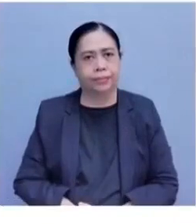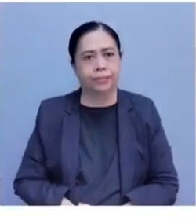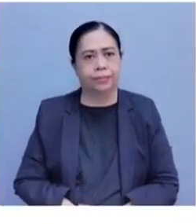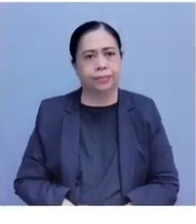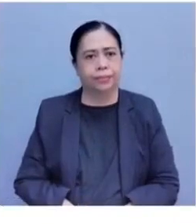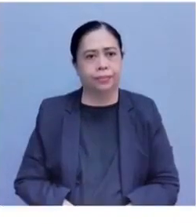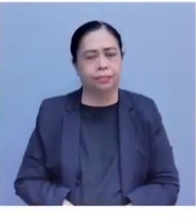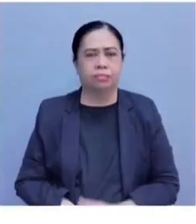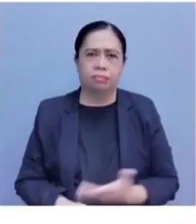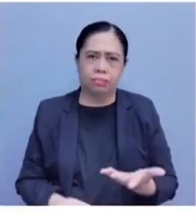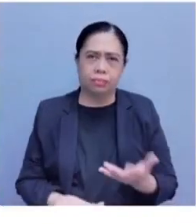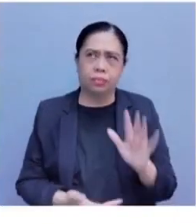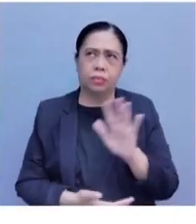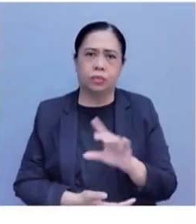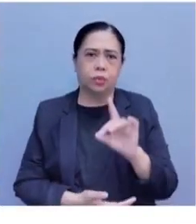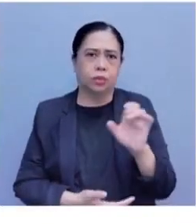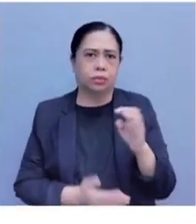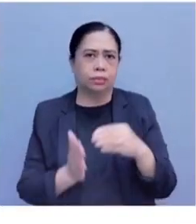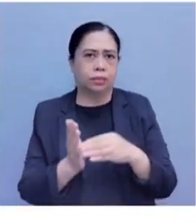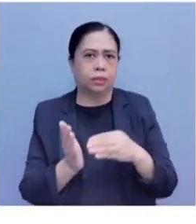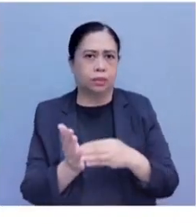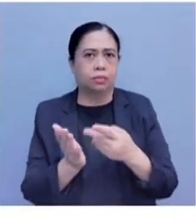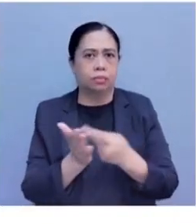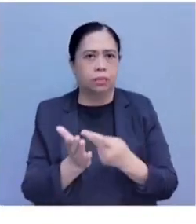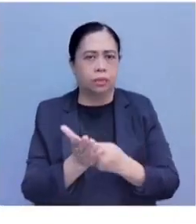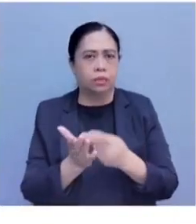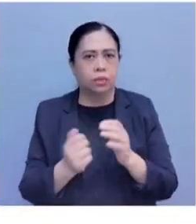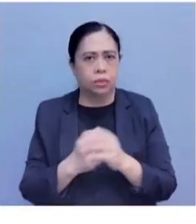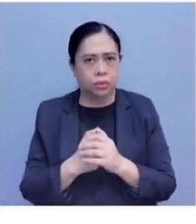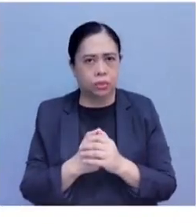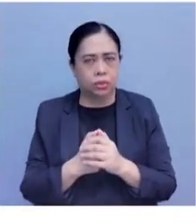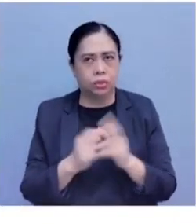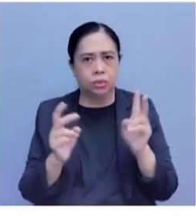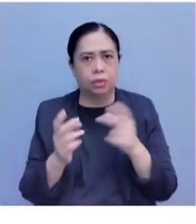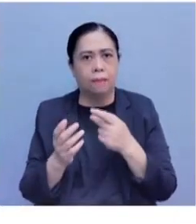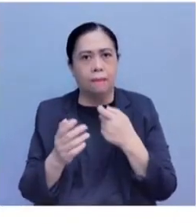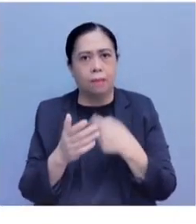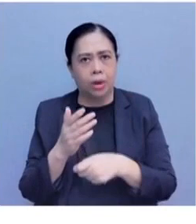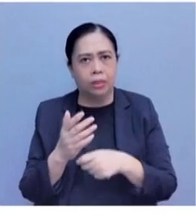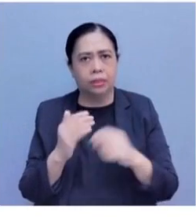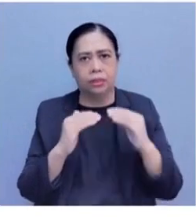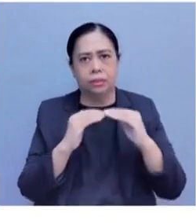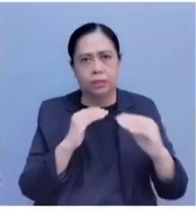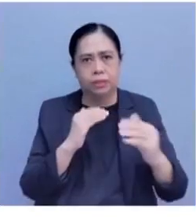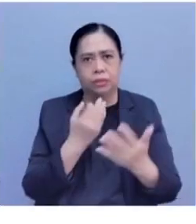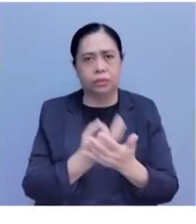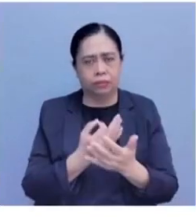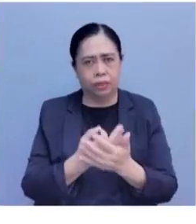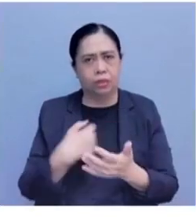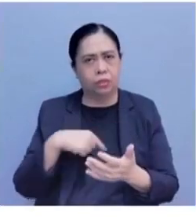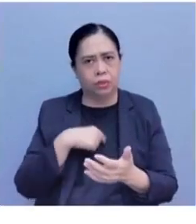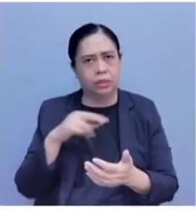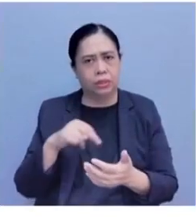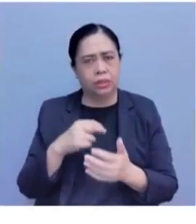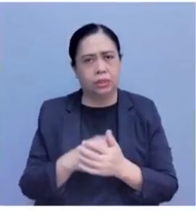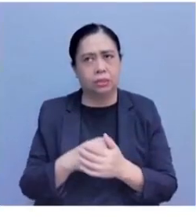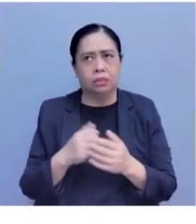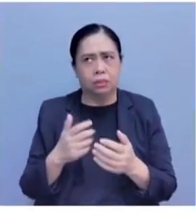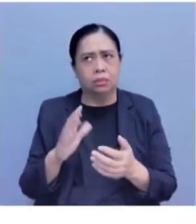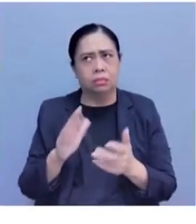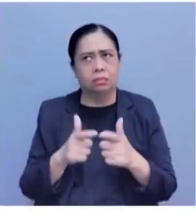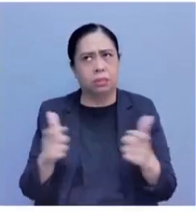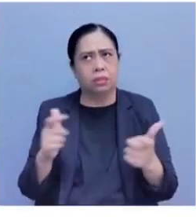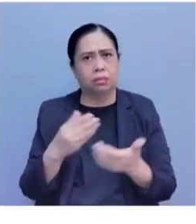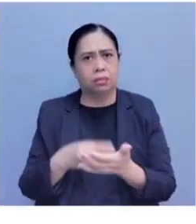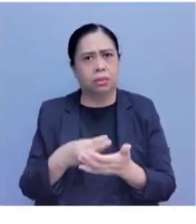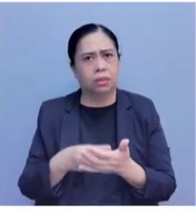It's about 100 billion pesos po yung price stabilization fund na kailangan po natin dito. It's quite a big amount, but to me, it's